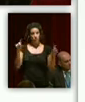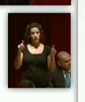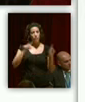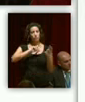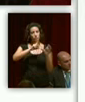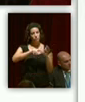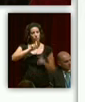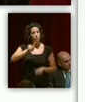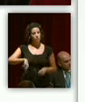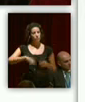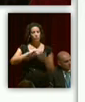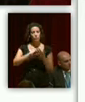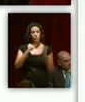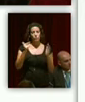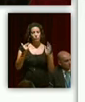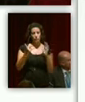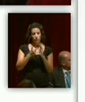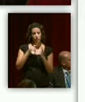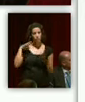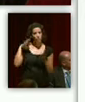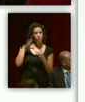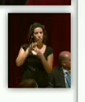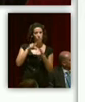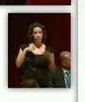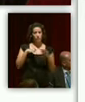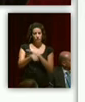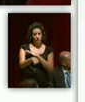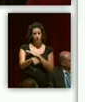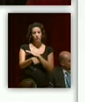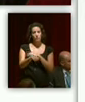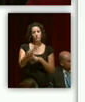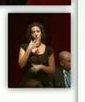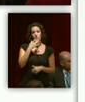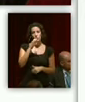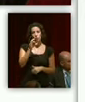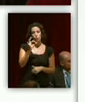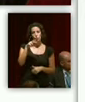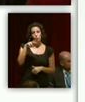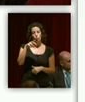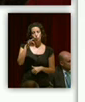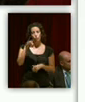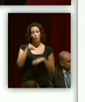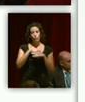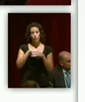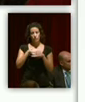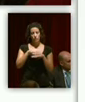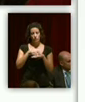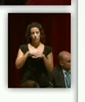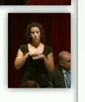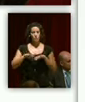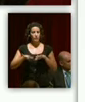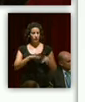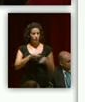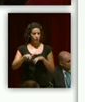ENG, he has participated in projects that have to do with accessibility, such as Son of Riley, which is